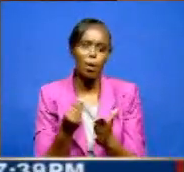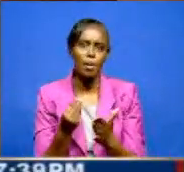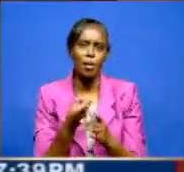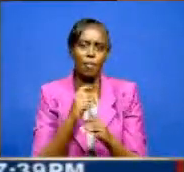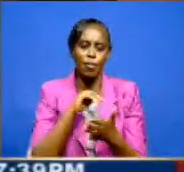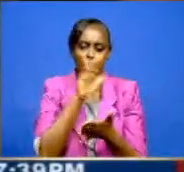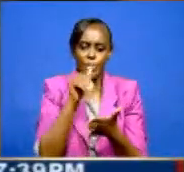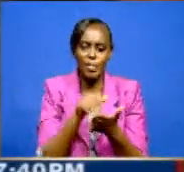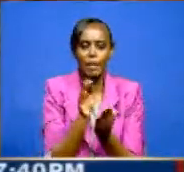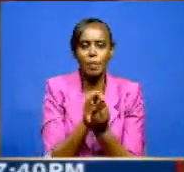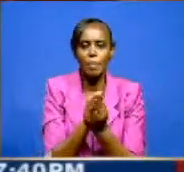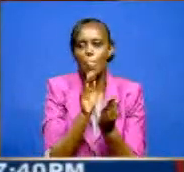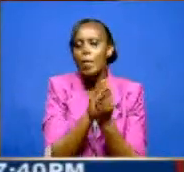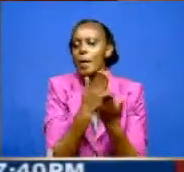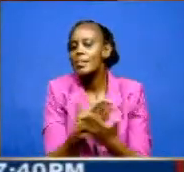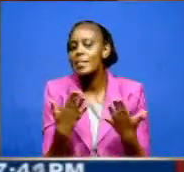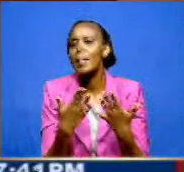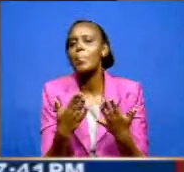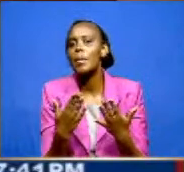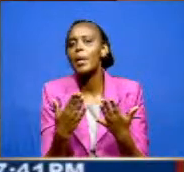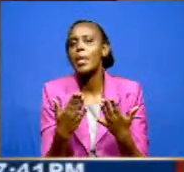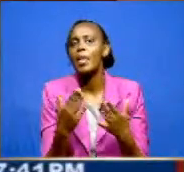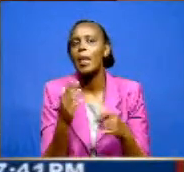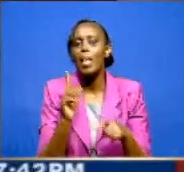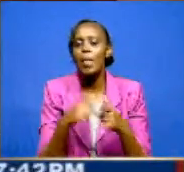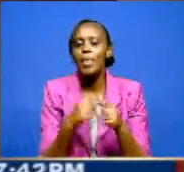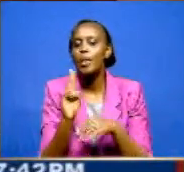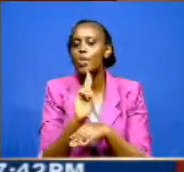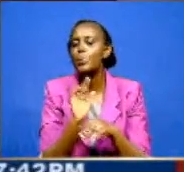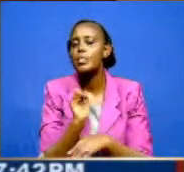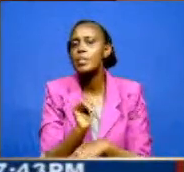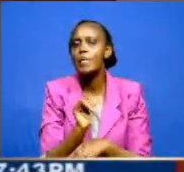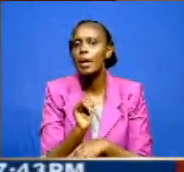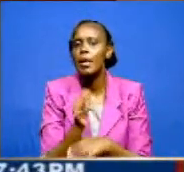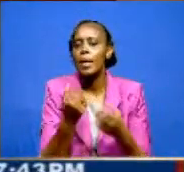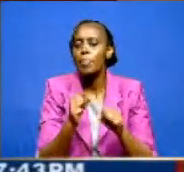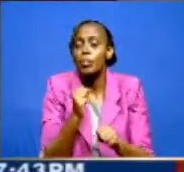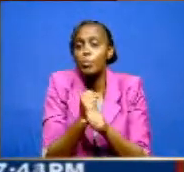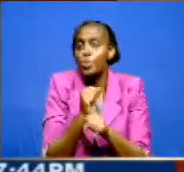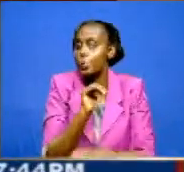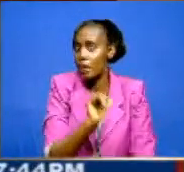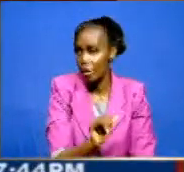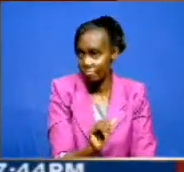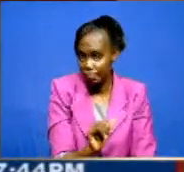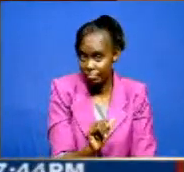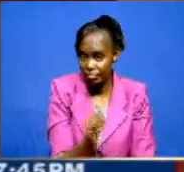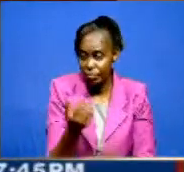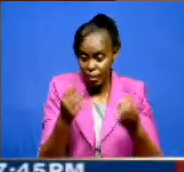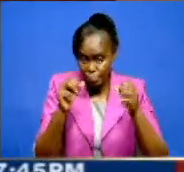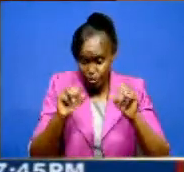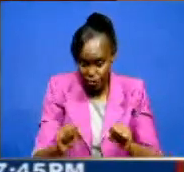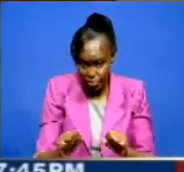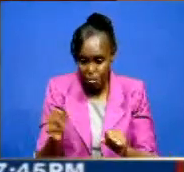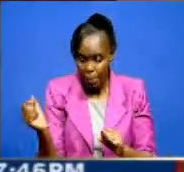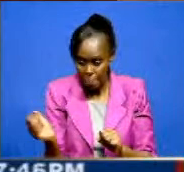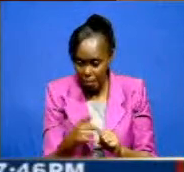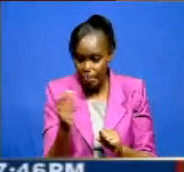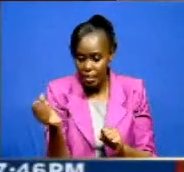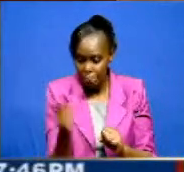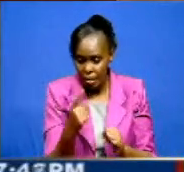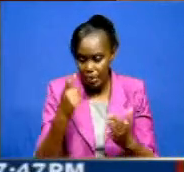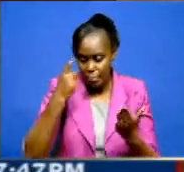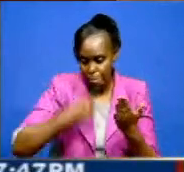Bank and go and bank it somewhere so that they can utilize it. But since they cannot do that, the monthly deductions